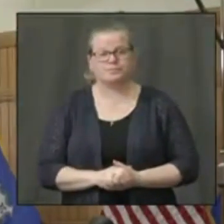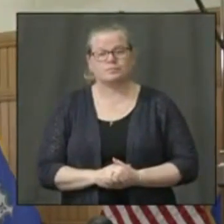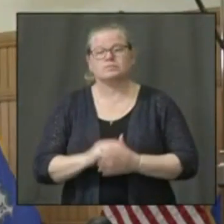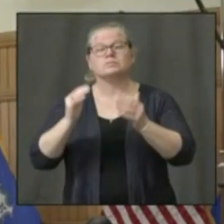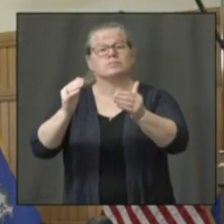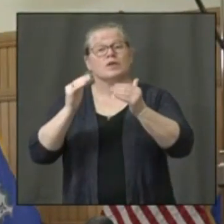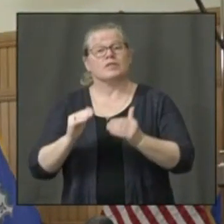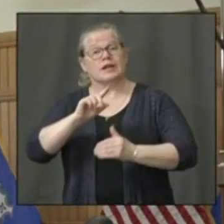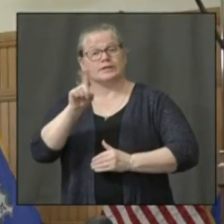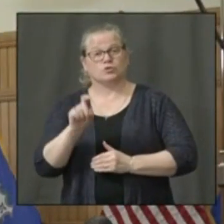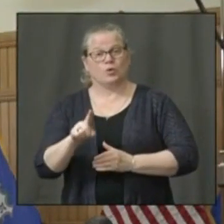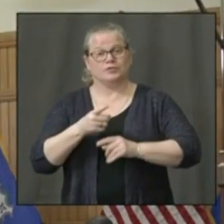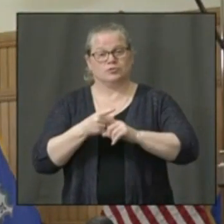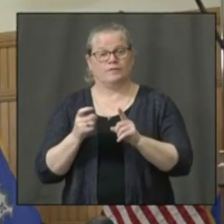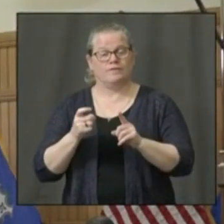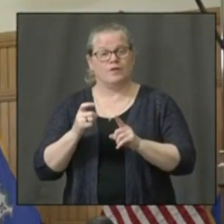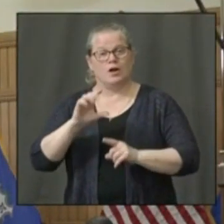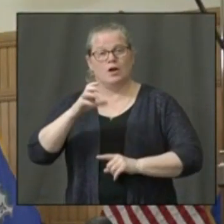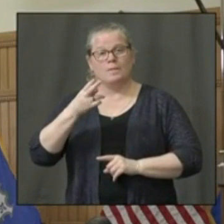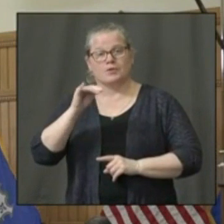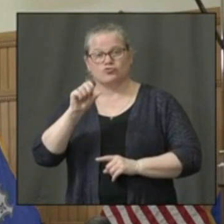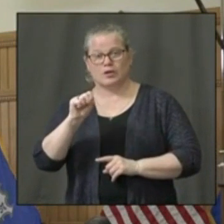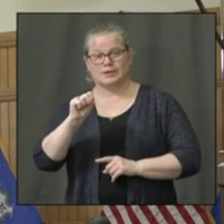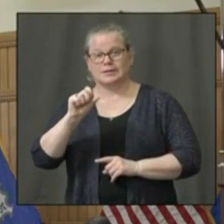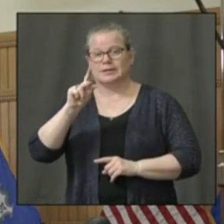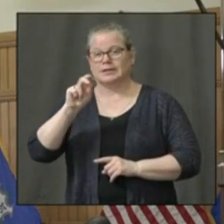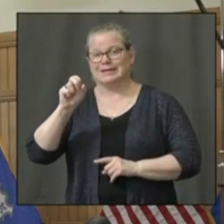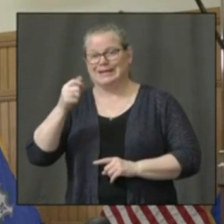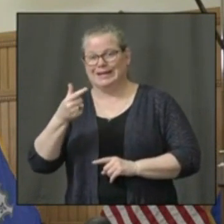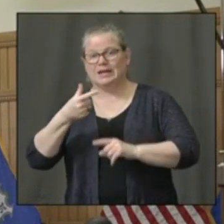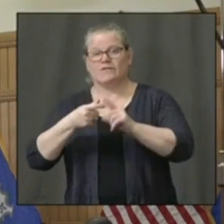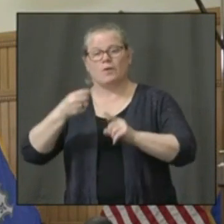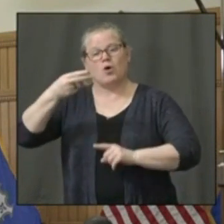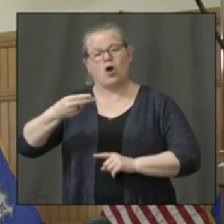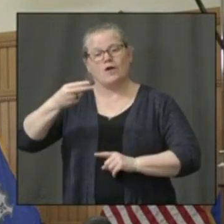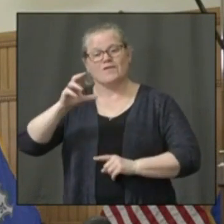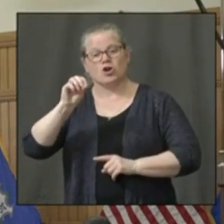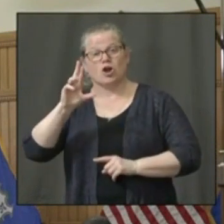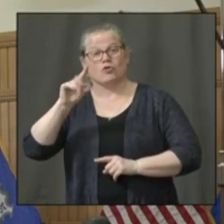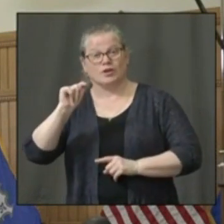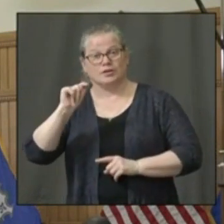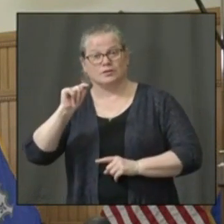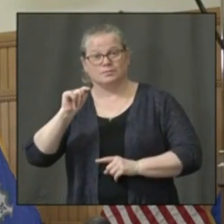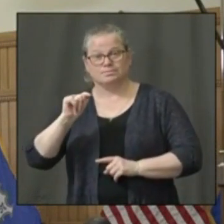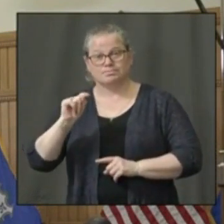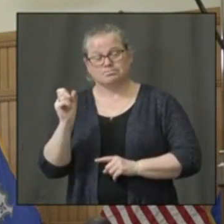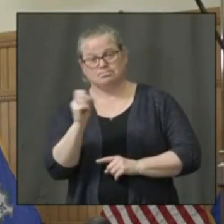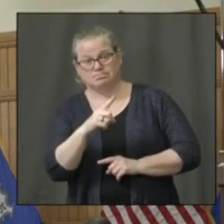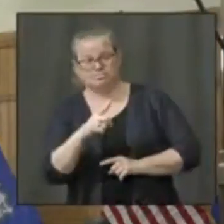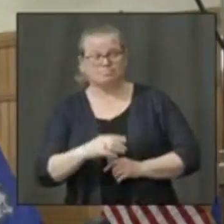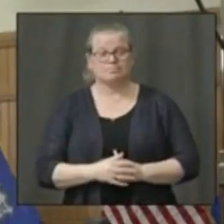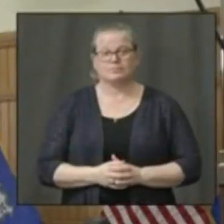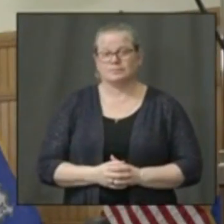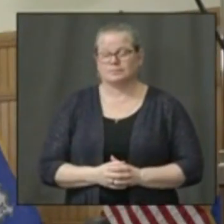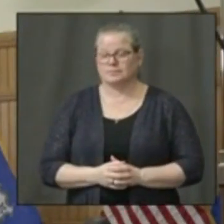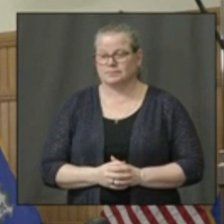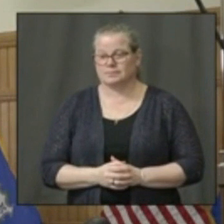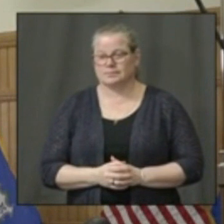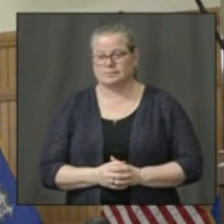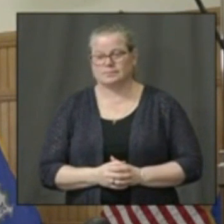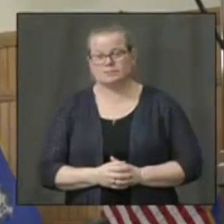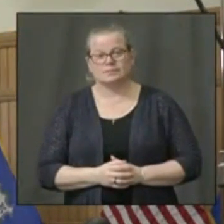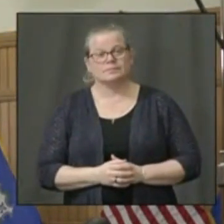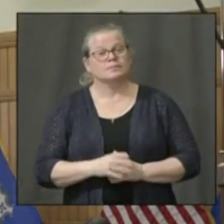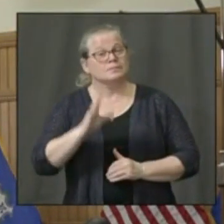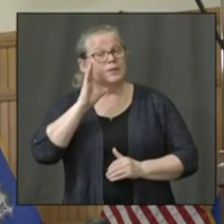Next question will come from Chris Keating of the Hartford Current. Please unmute your phone and ask your question.